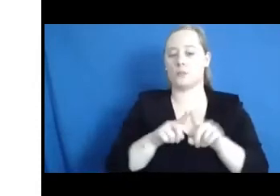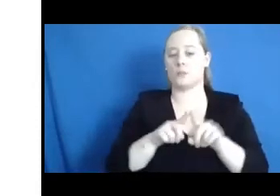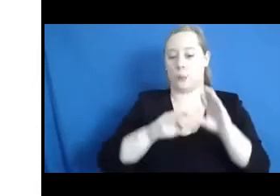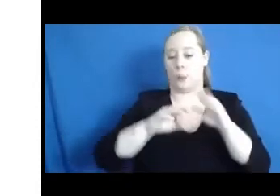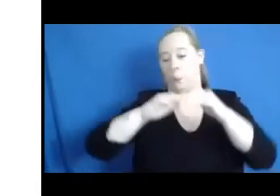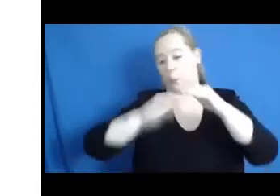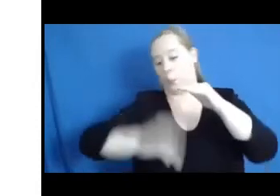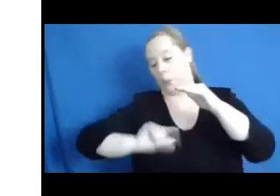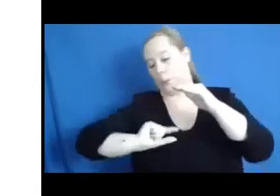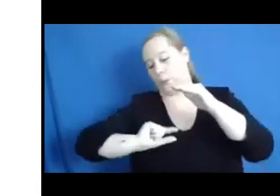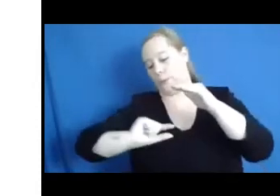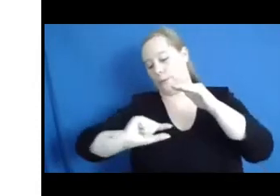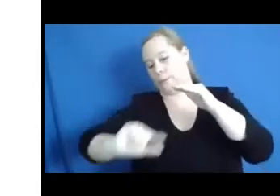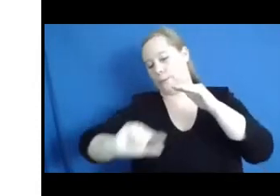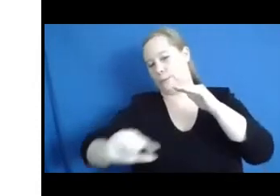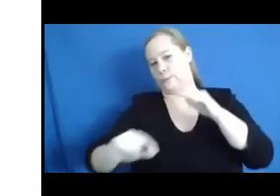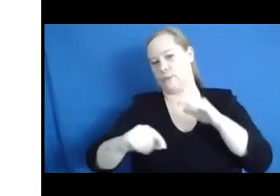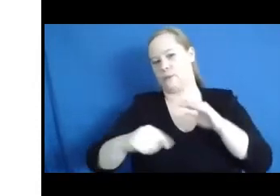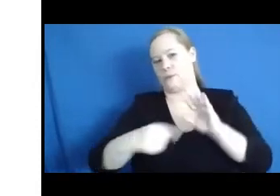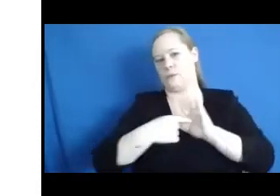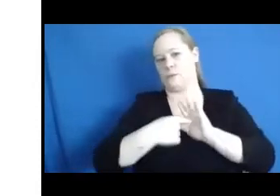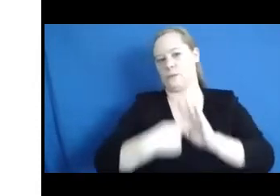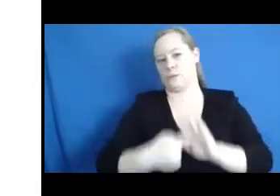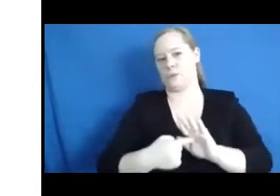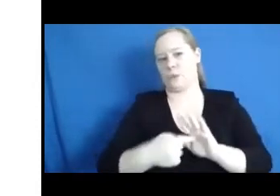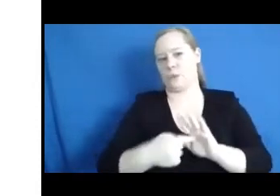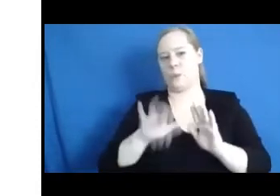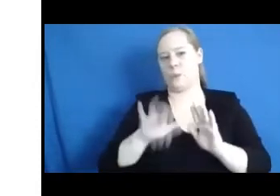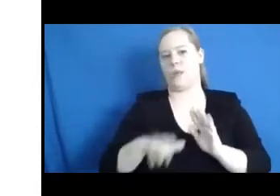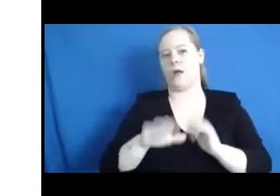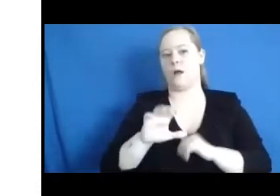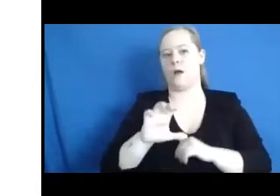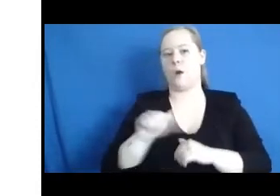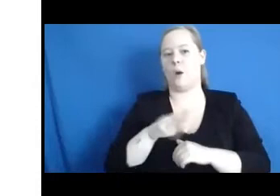formation contain carbonaceous mudstones.